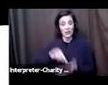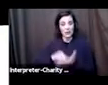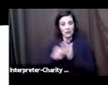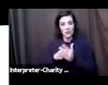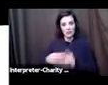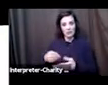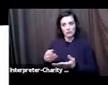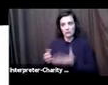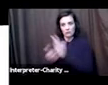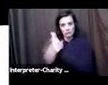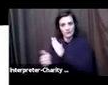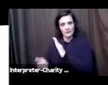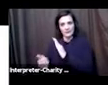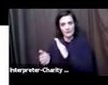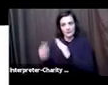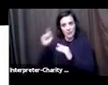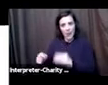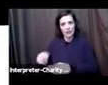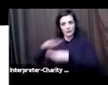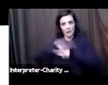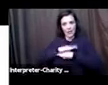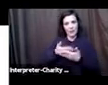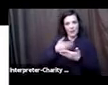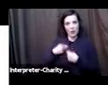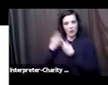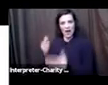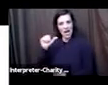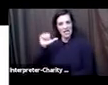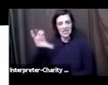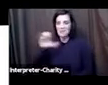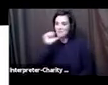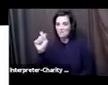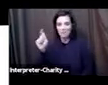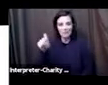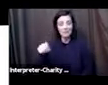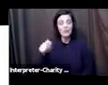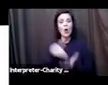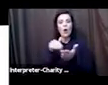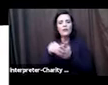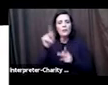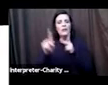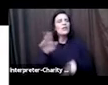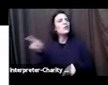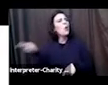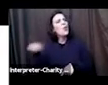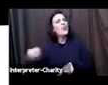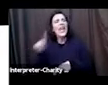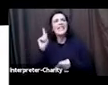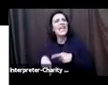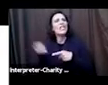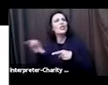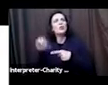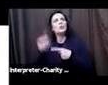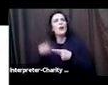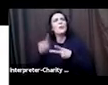be mastered before AAC is introduced. Often we hear things like, oh, well, they can't do X, Y, and Z skill.